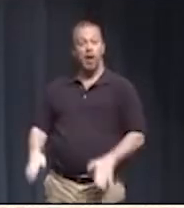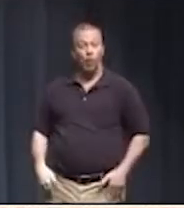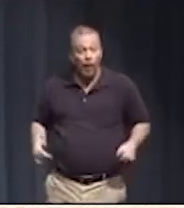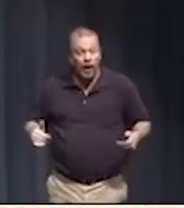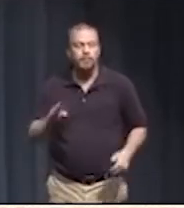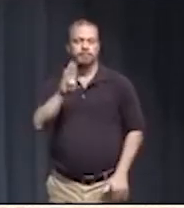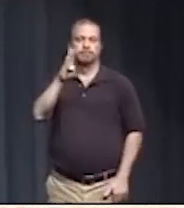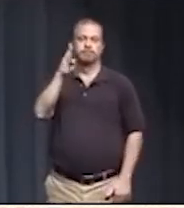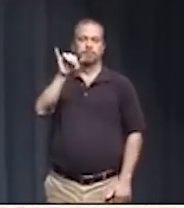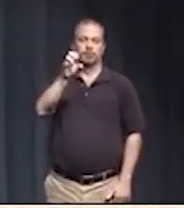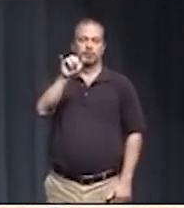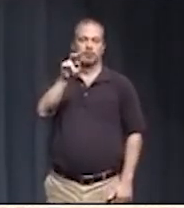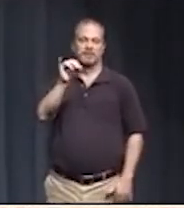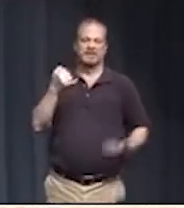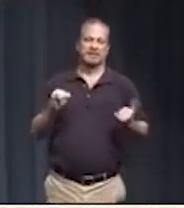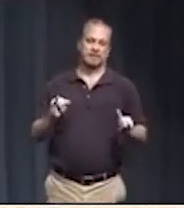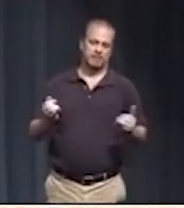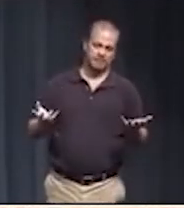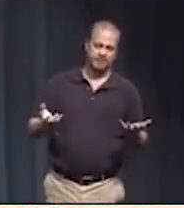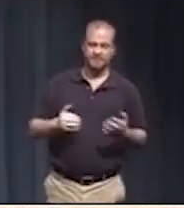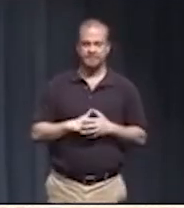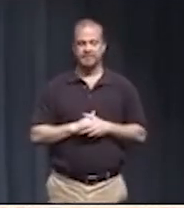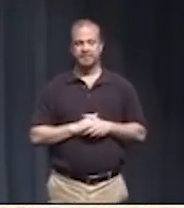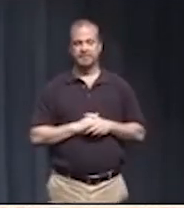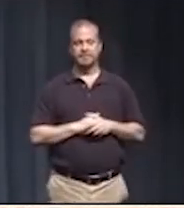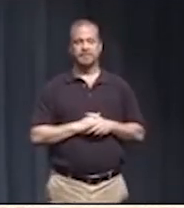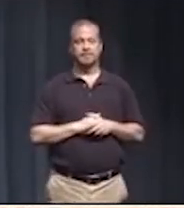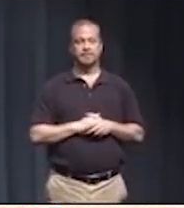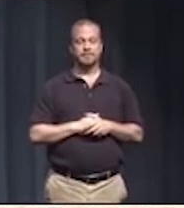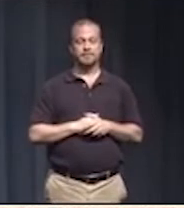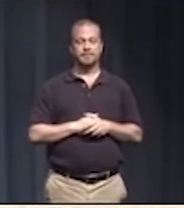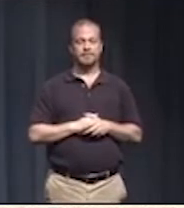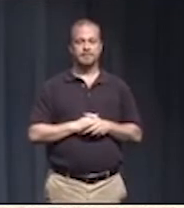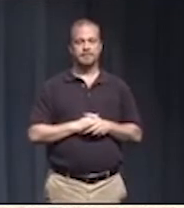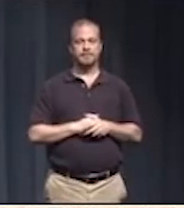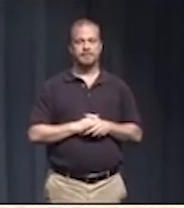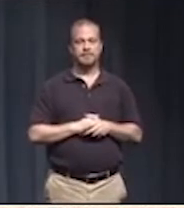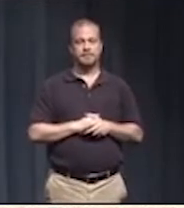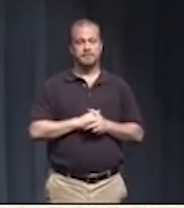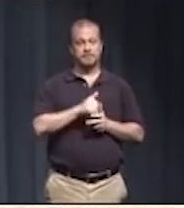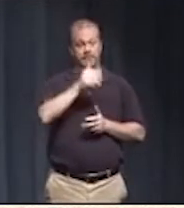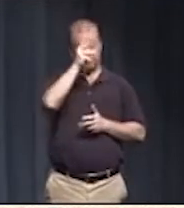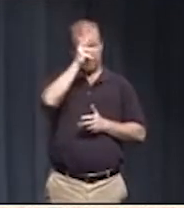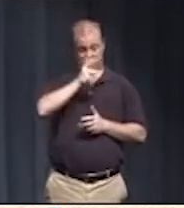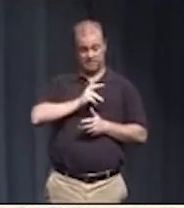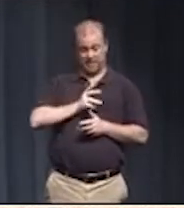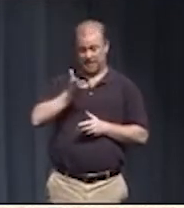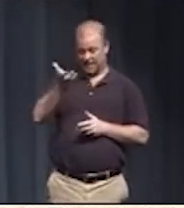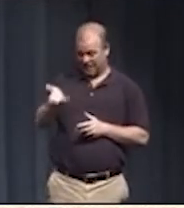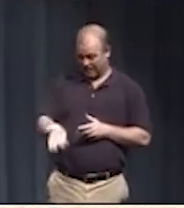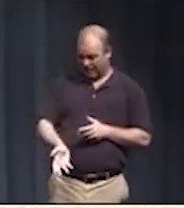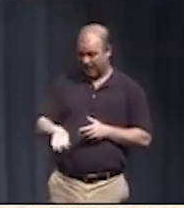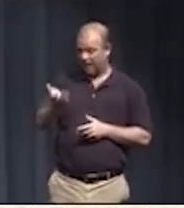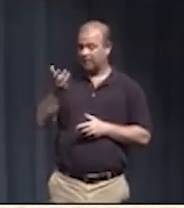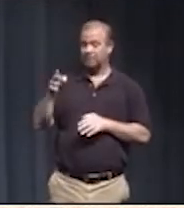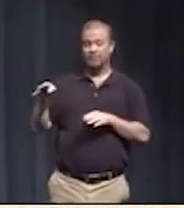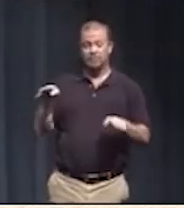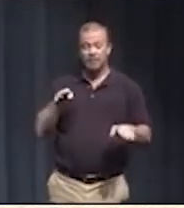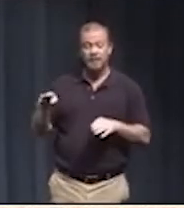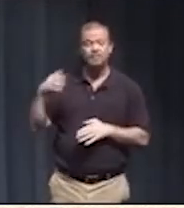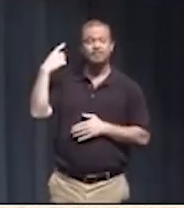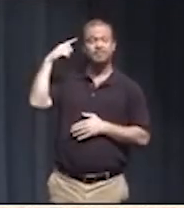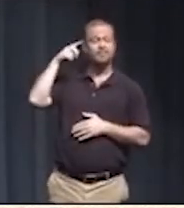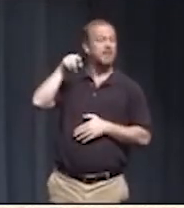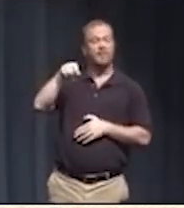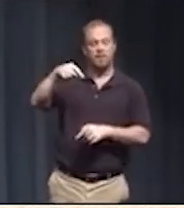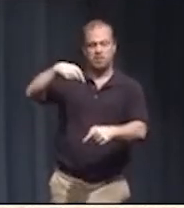And to understand why men are what we are, why we behave like we behave, we have to go way